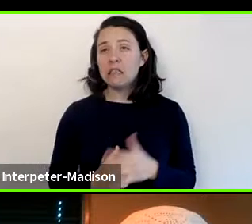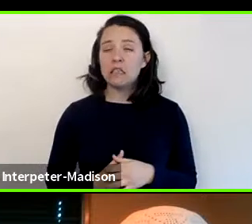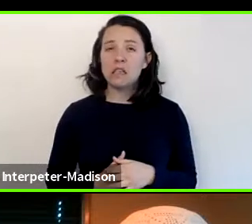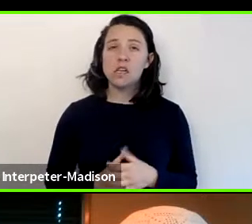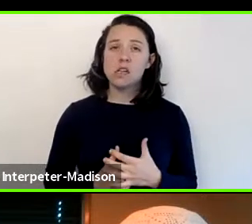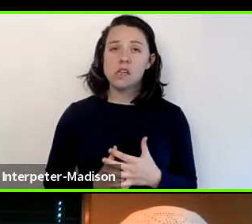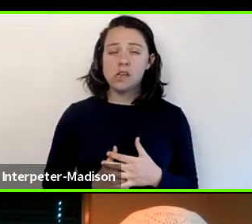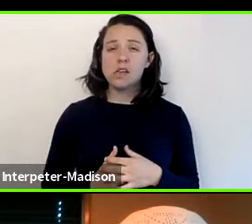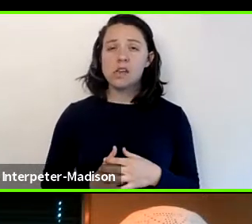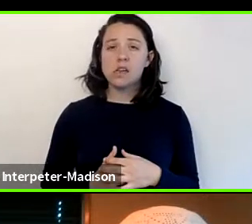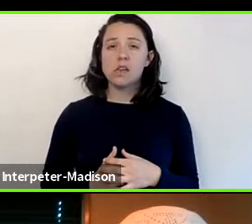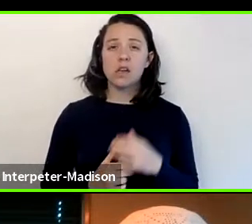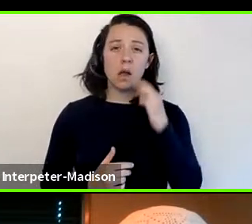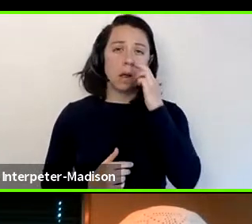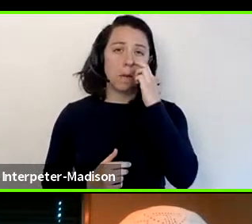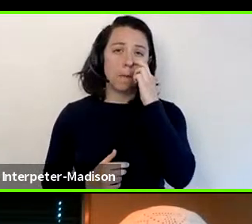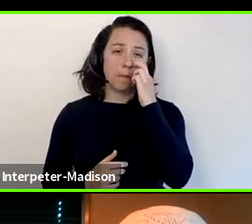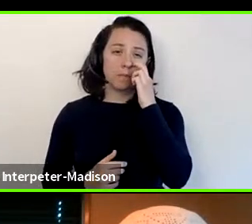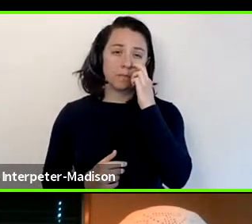and I know,